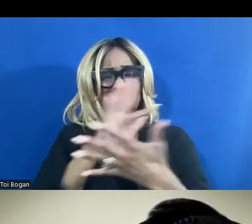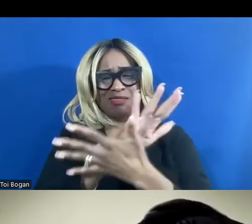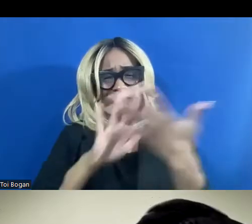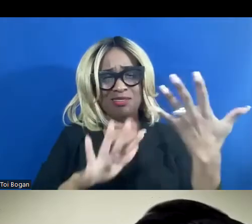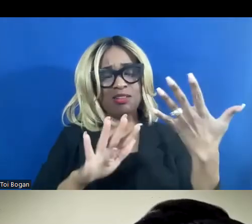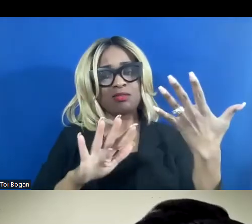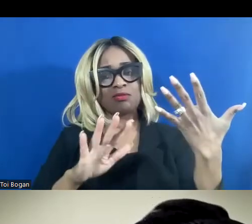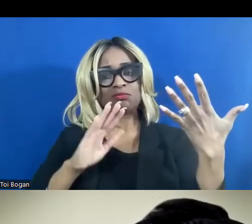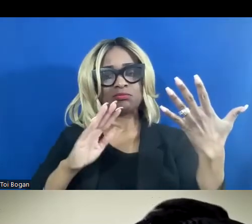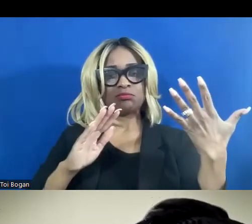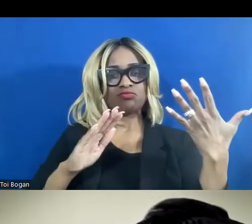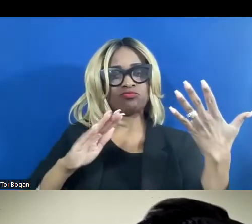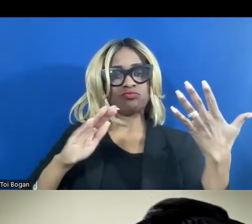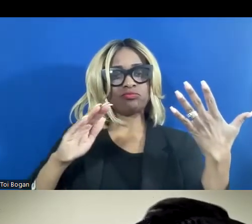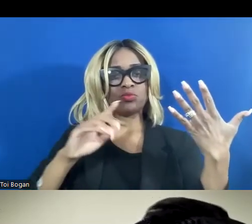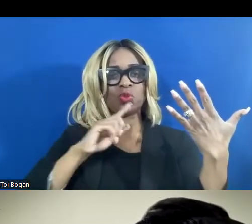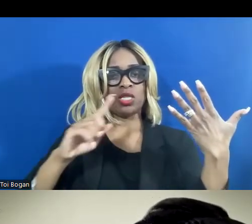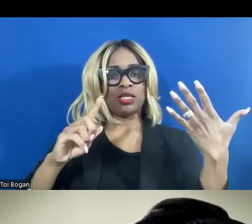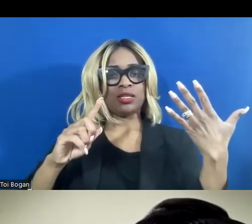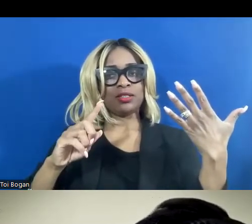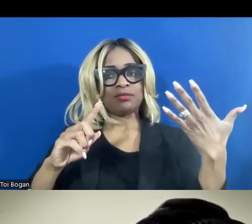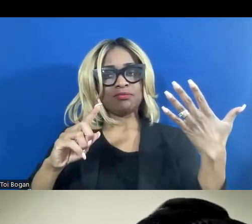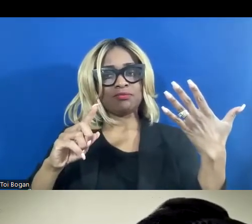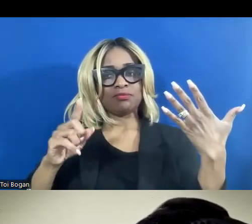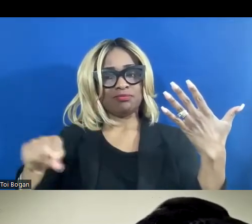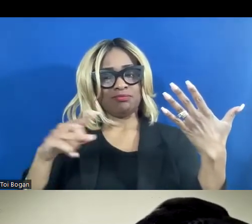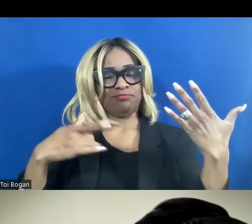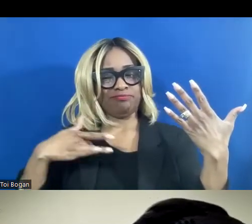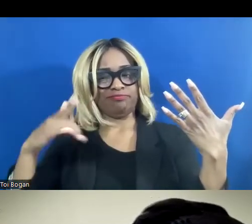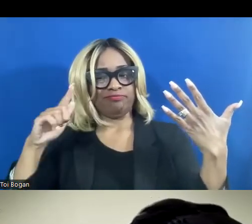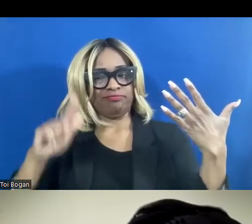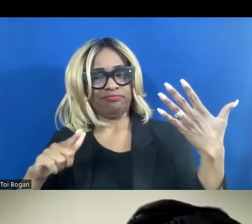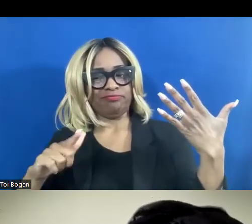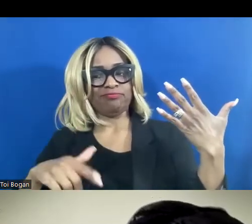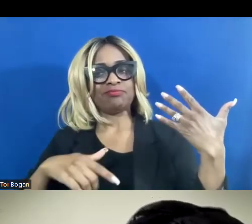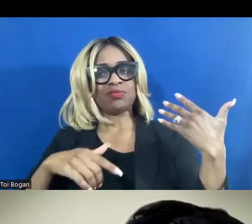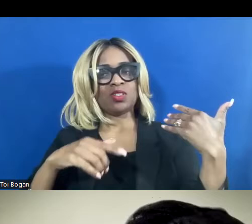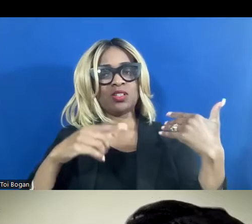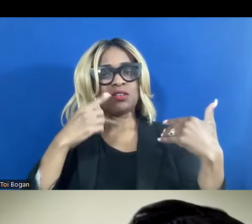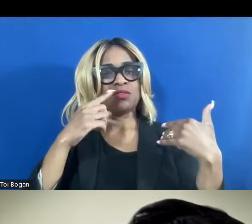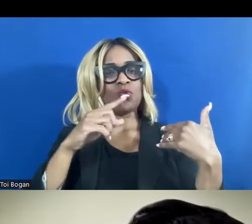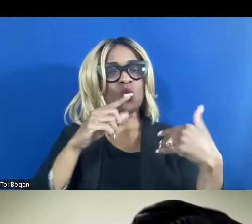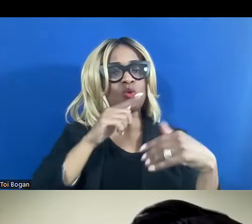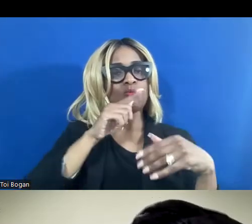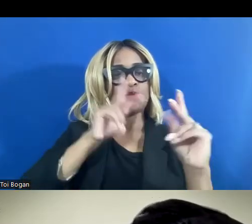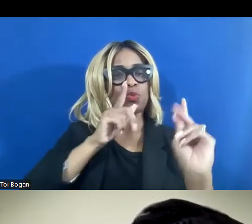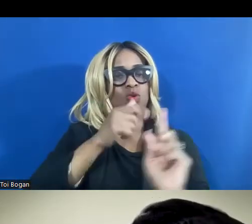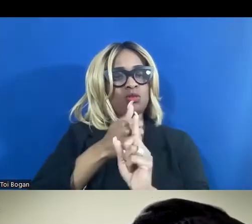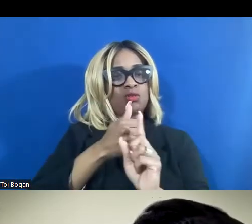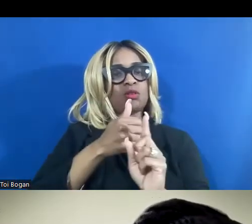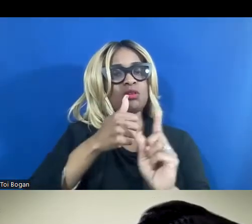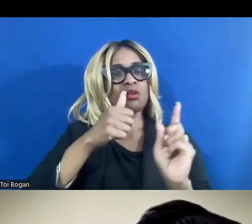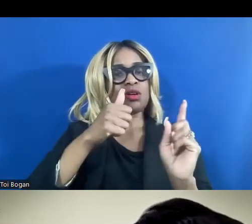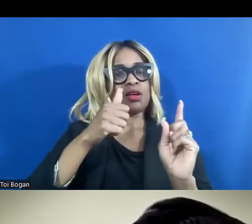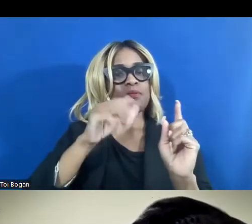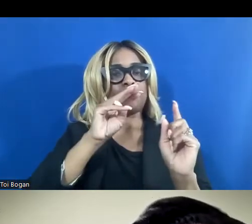low likelihood for those who are within racial and ethnic minorities. That in itself